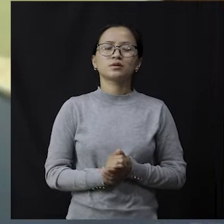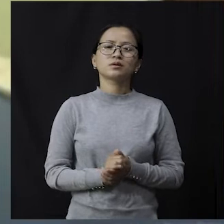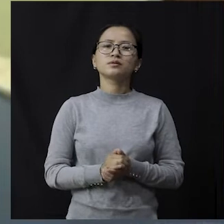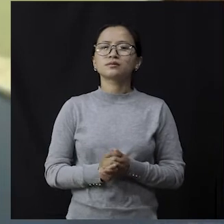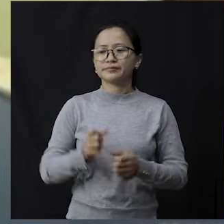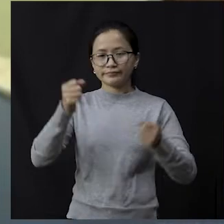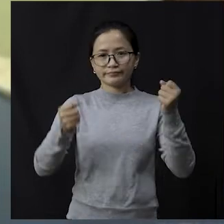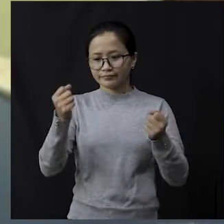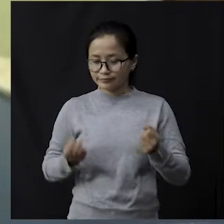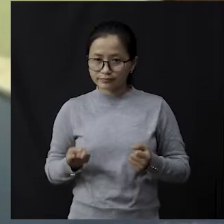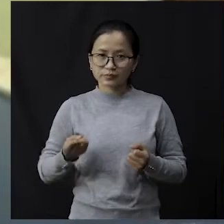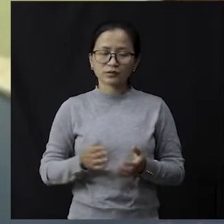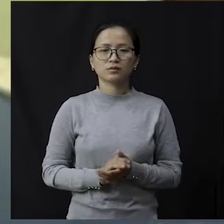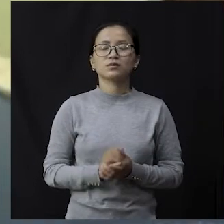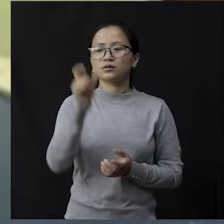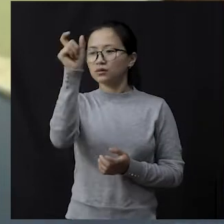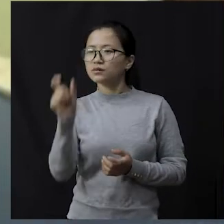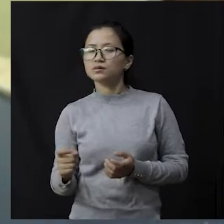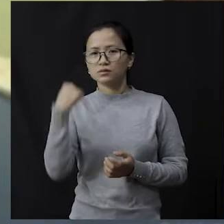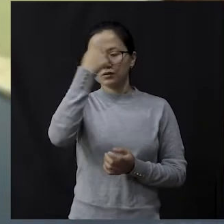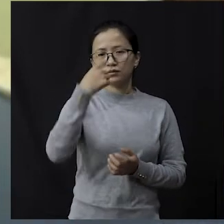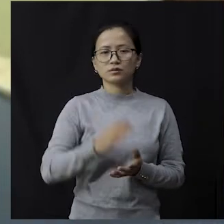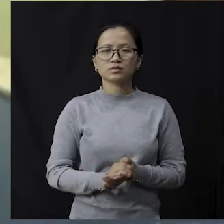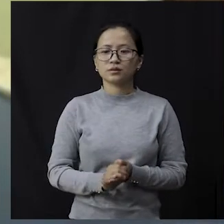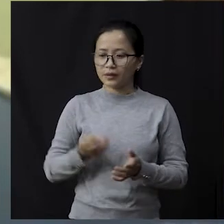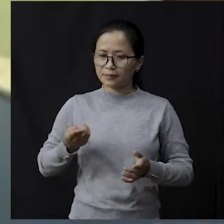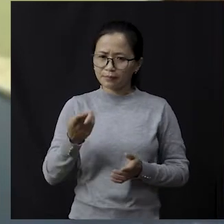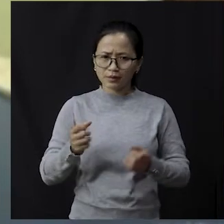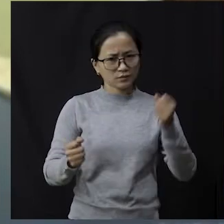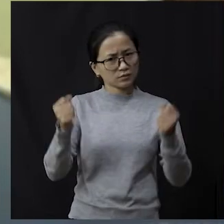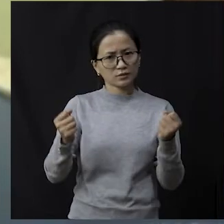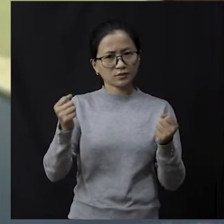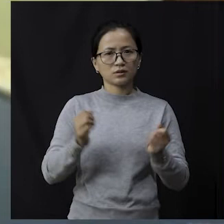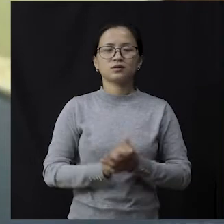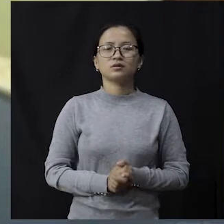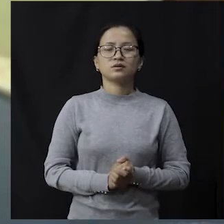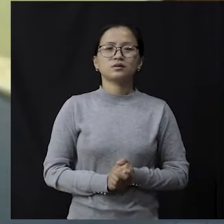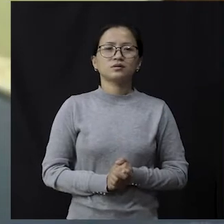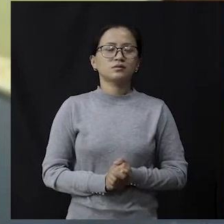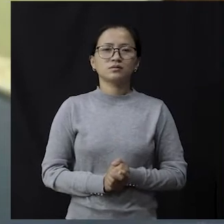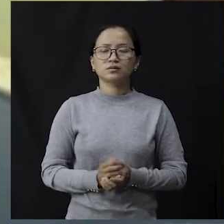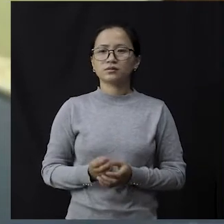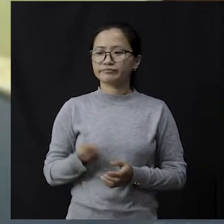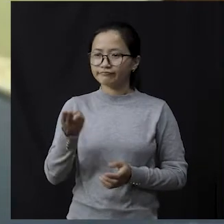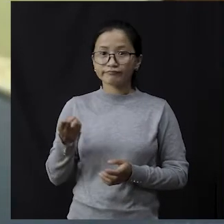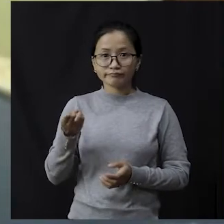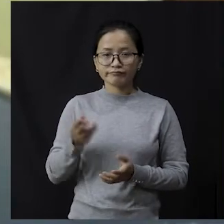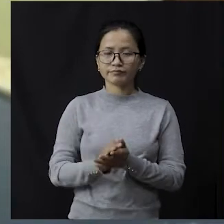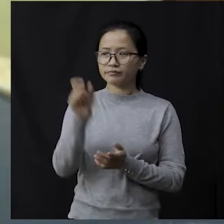Driver. Driver is also a person who drives a bus or a car, a vehicles.